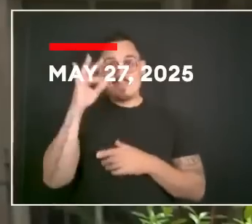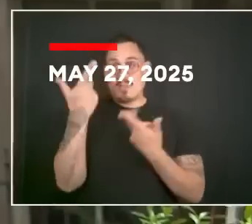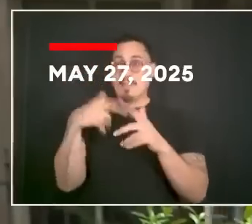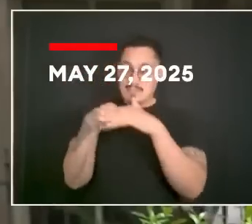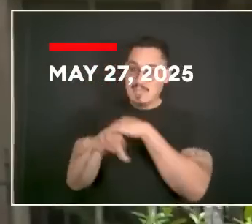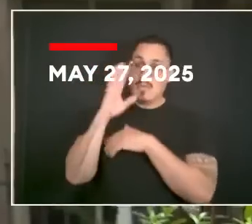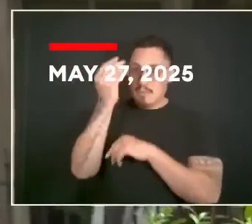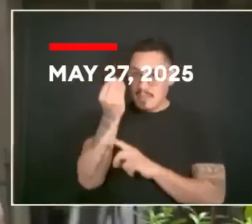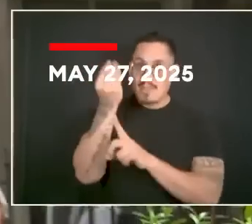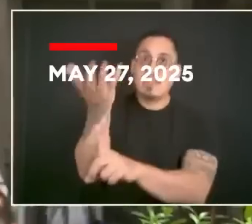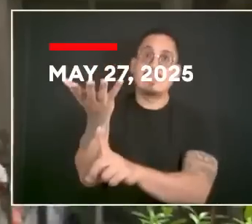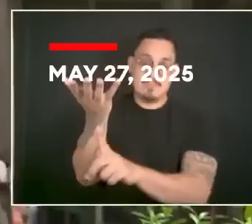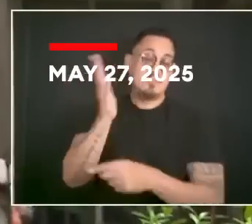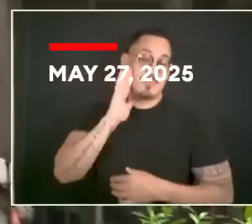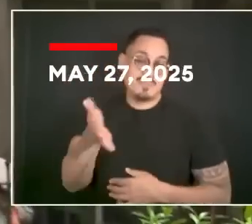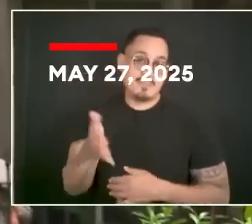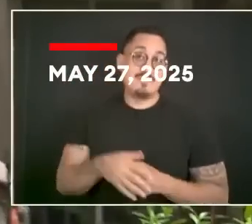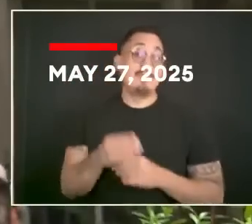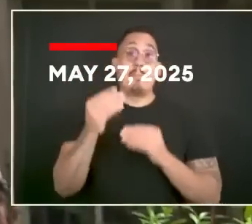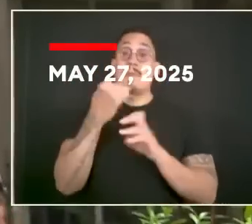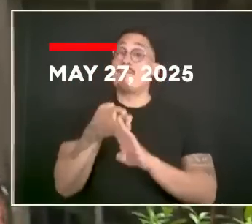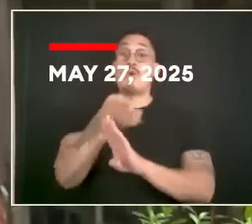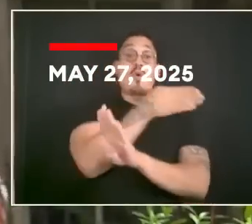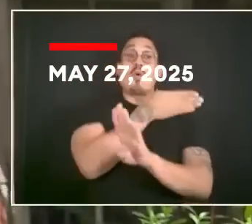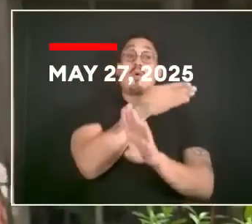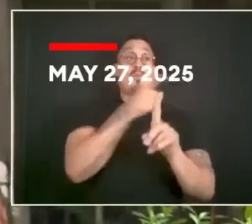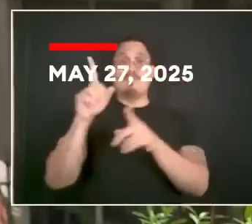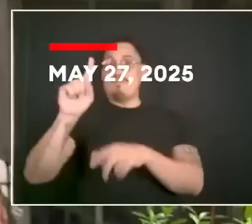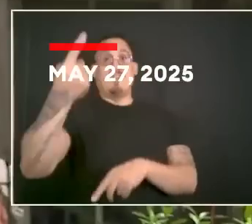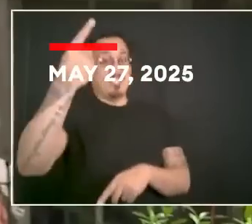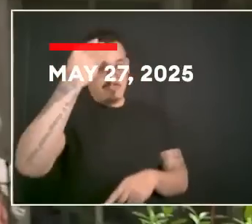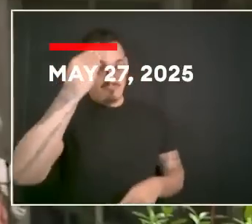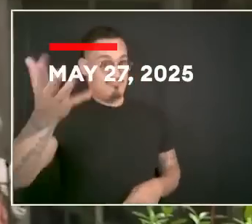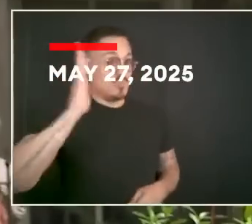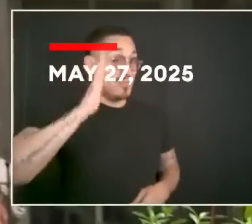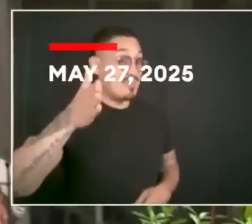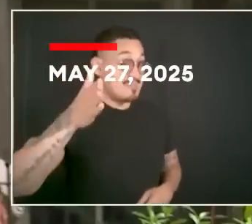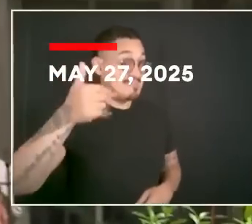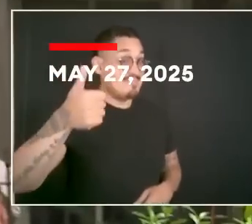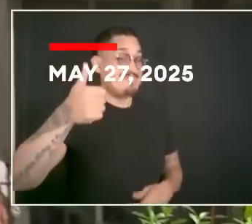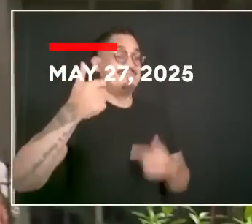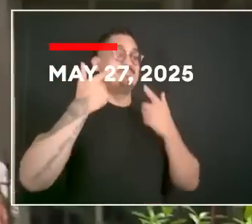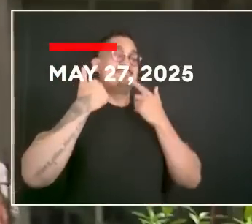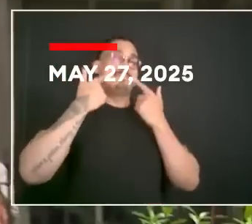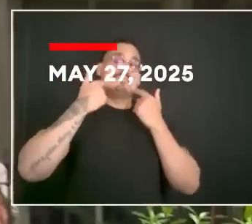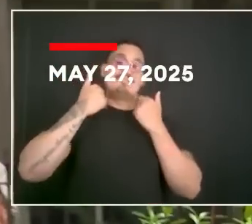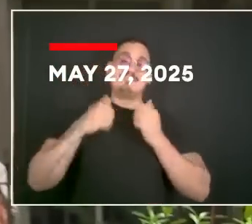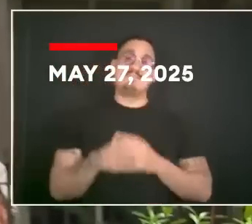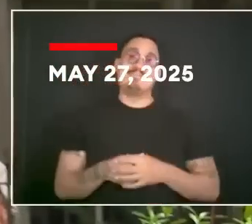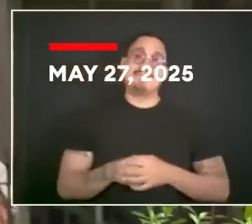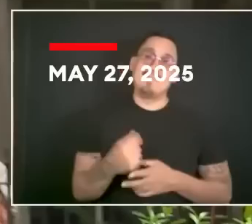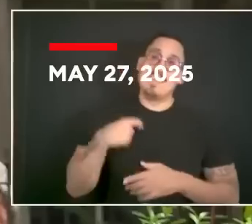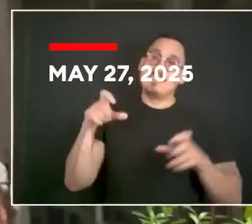that question before anyone else gets it. should do a day in room 9. You know